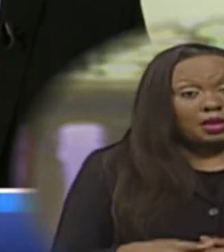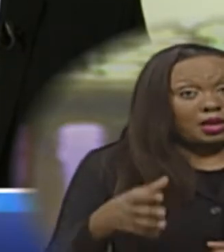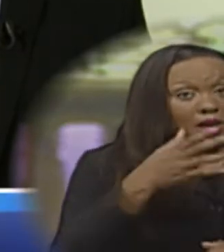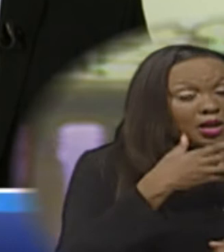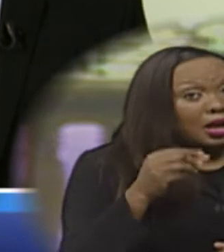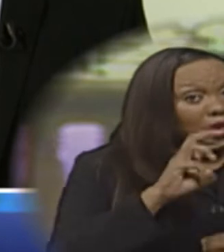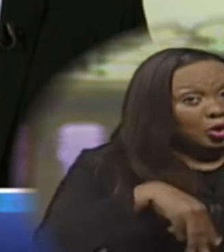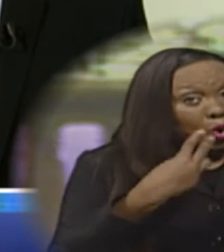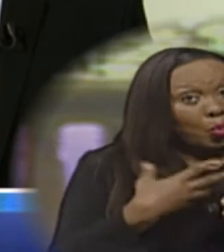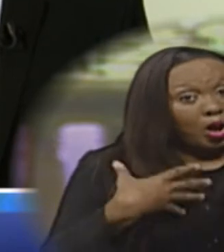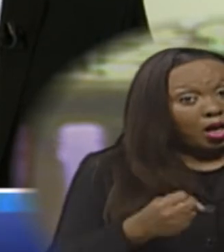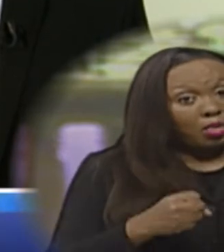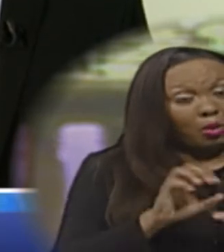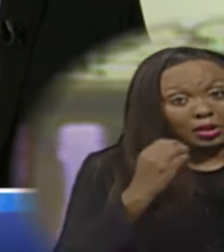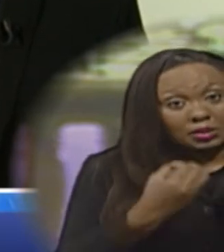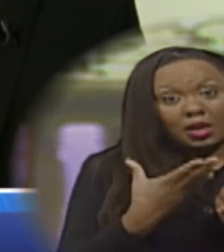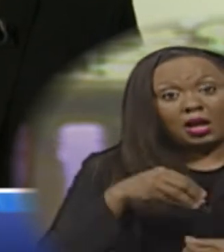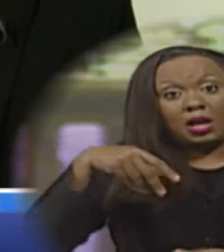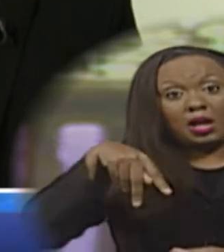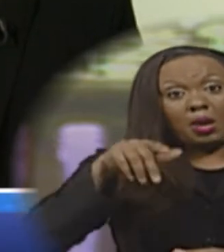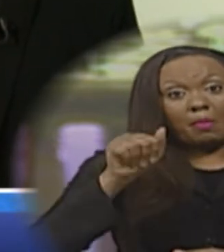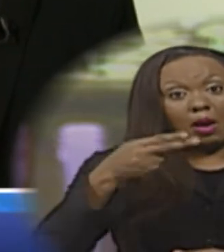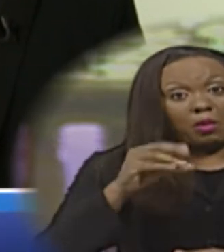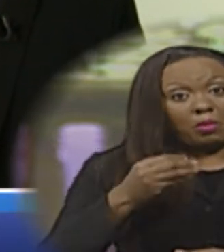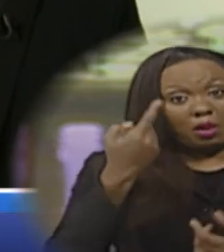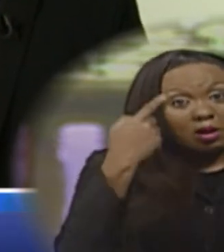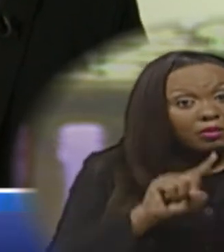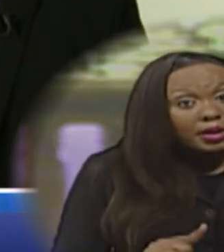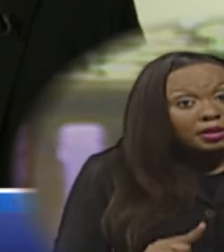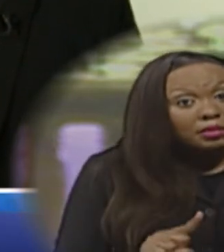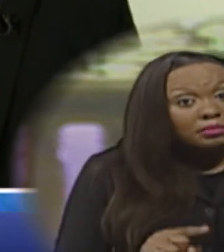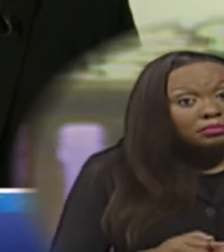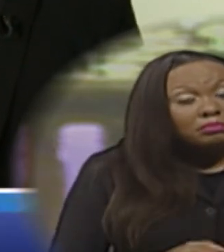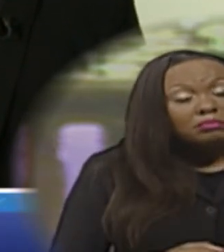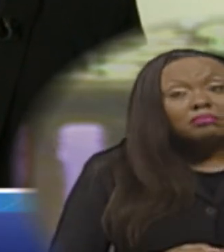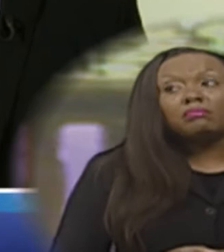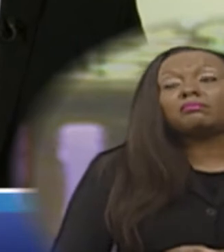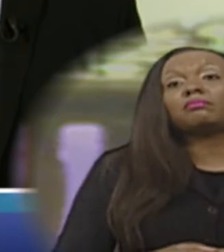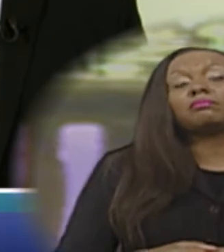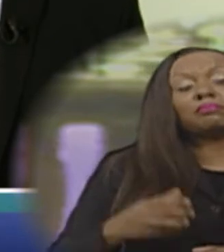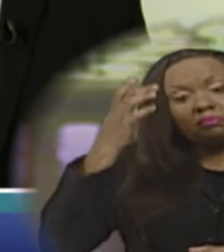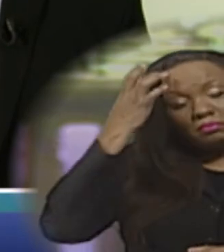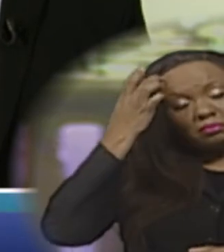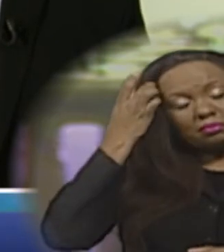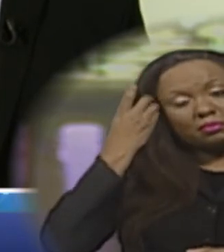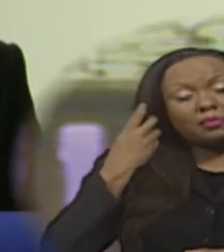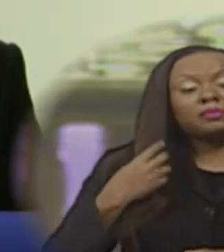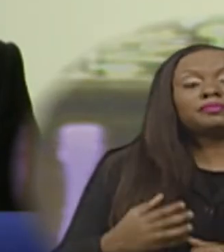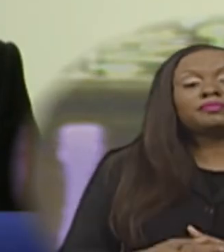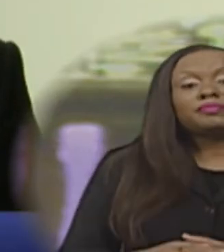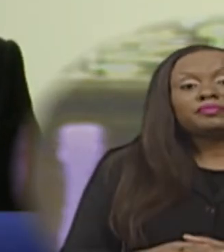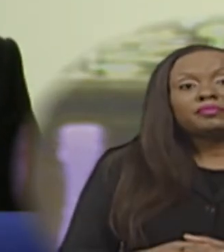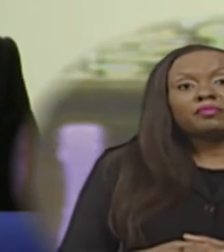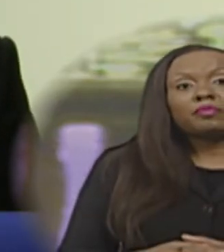World Health Organization and PAHO as well, as far as you know? We are looking rather to see whether or not PAHO